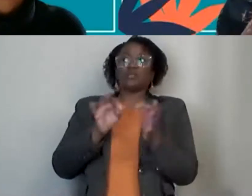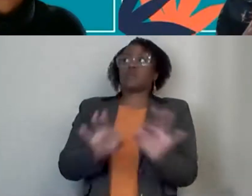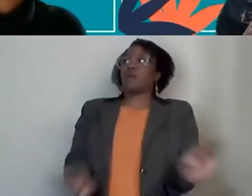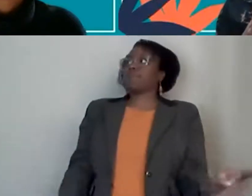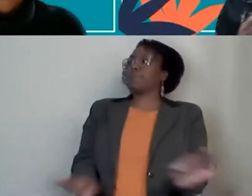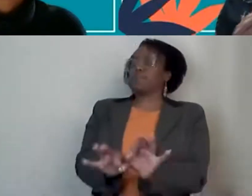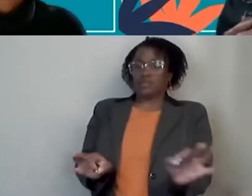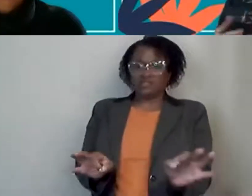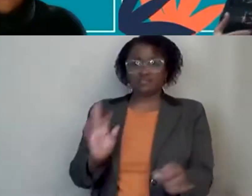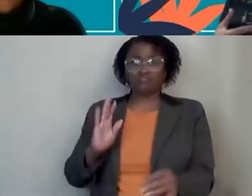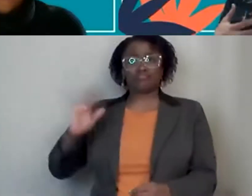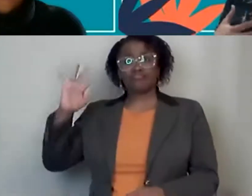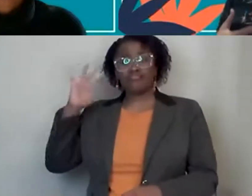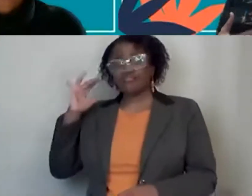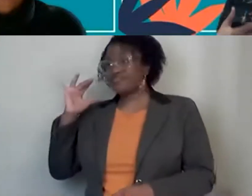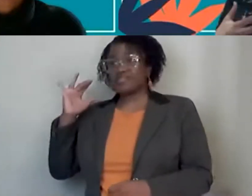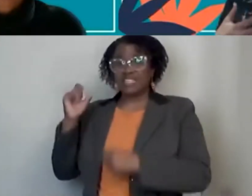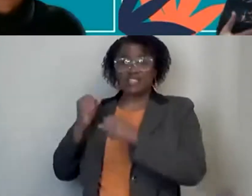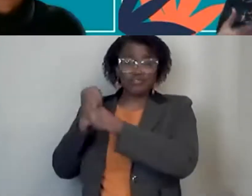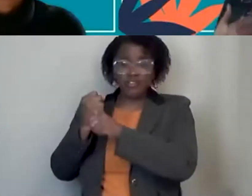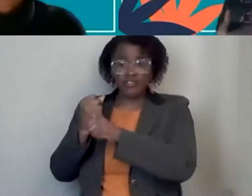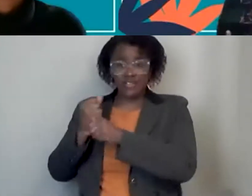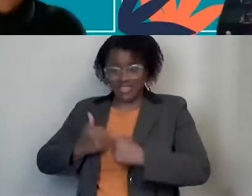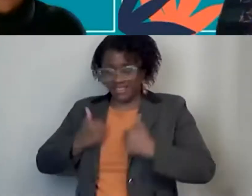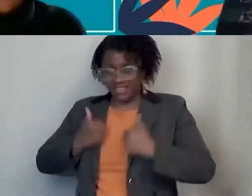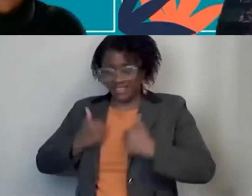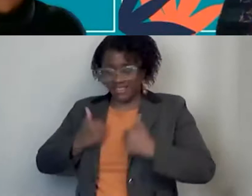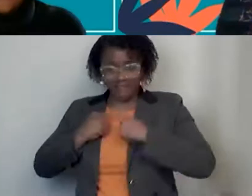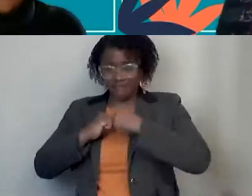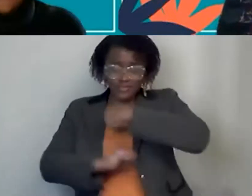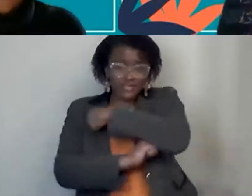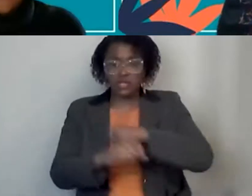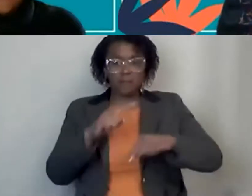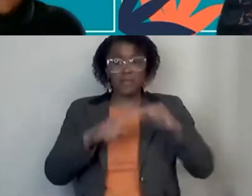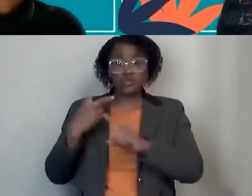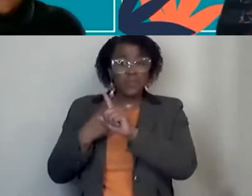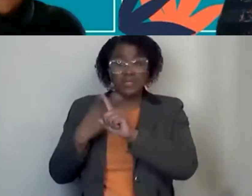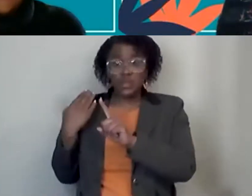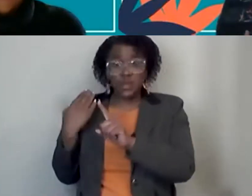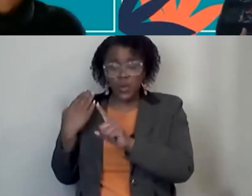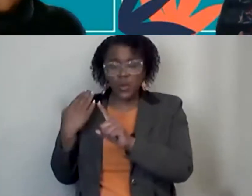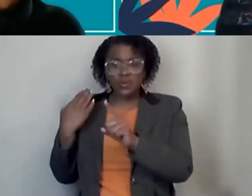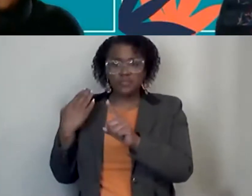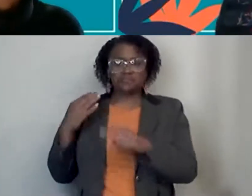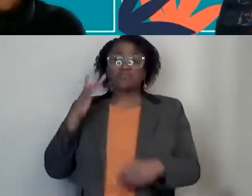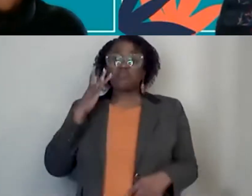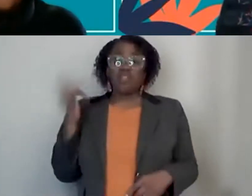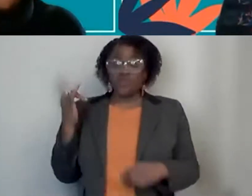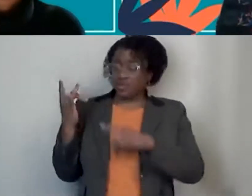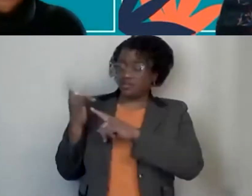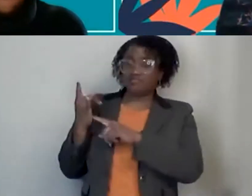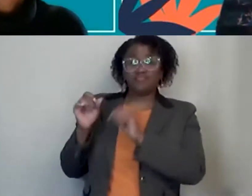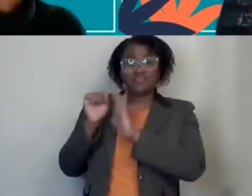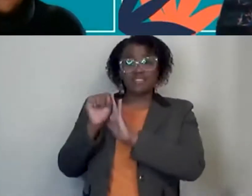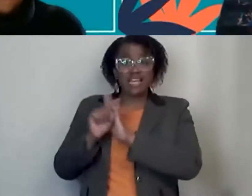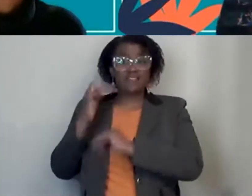It is the foundation of life. And yet just 2 months ago, California, the state of